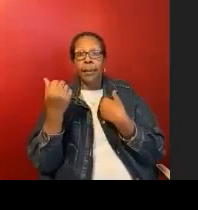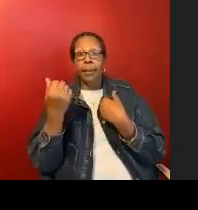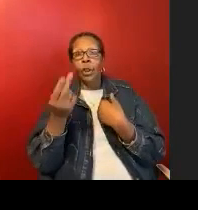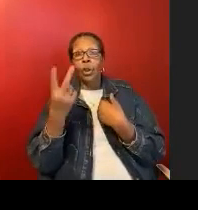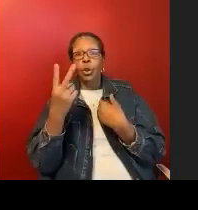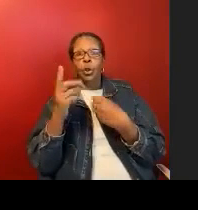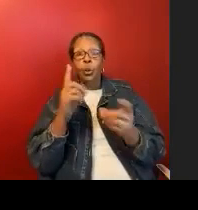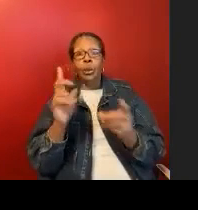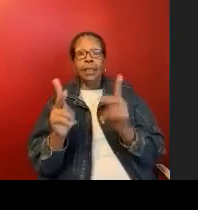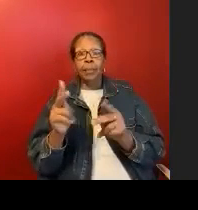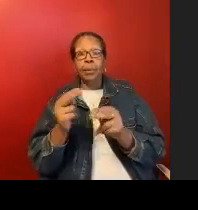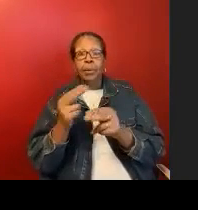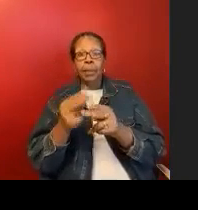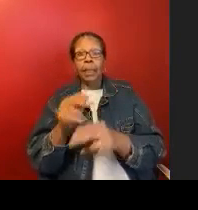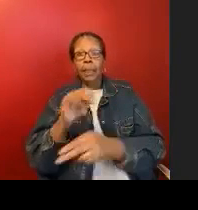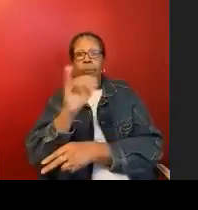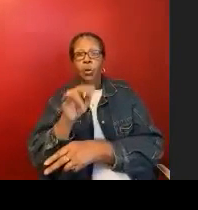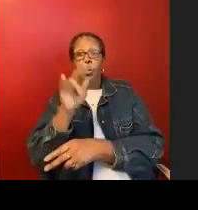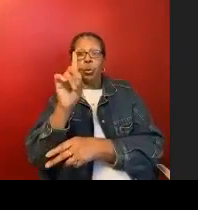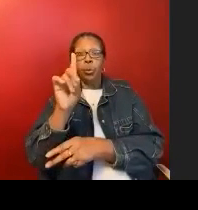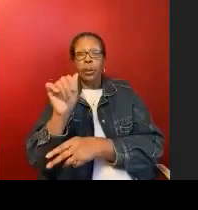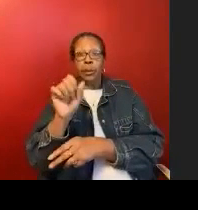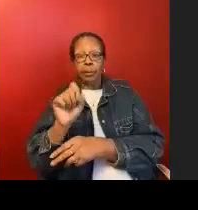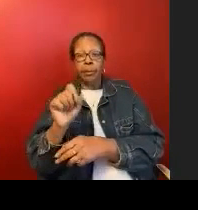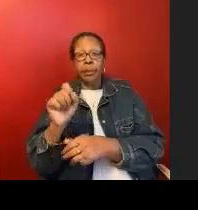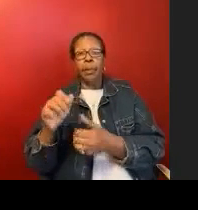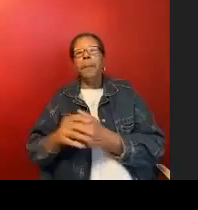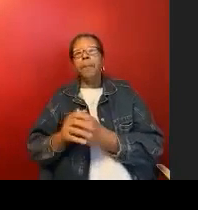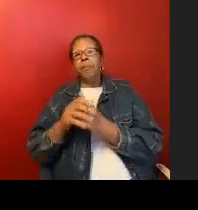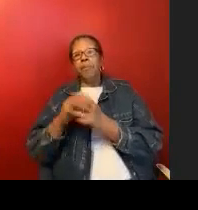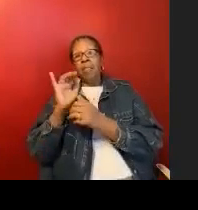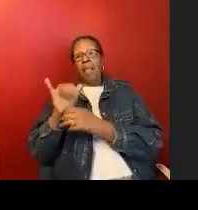was Judas, and he